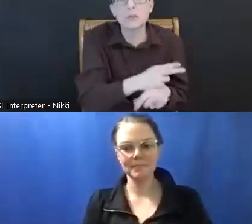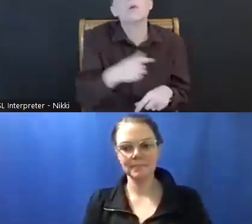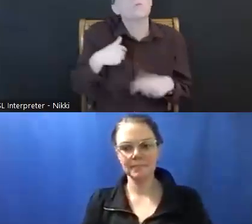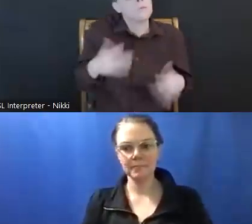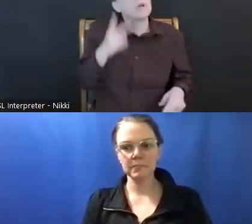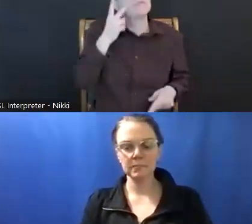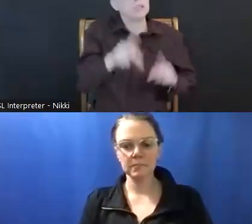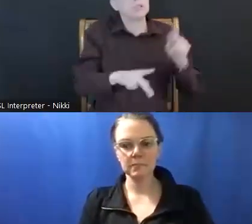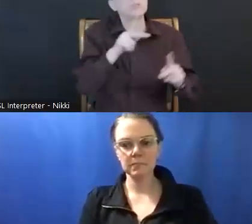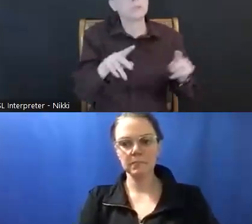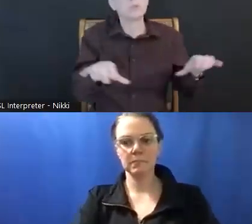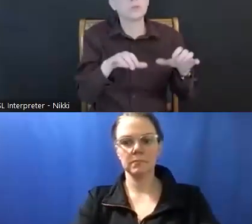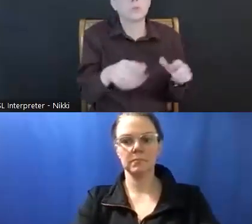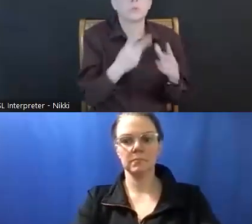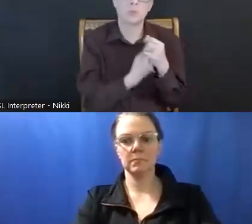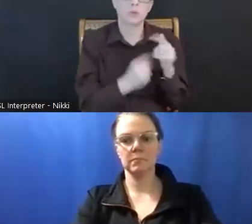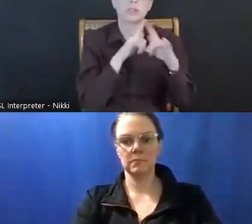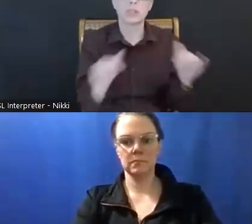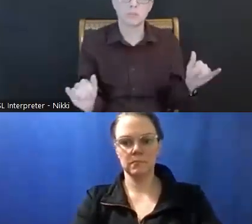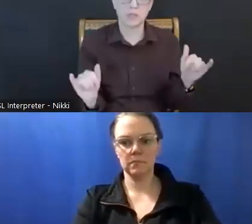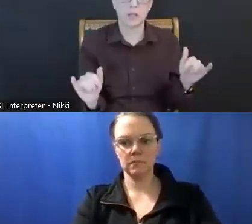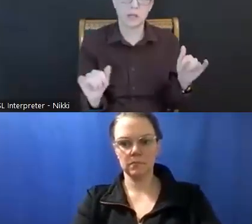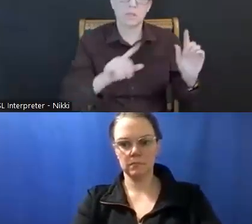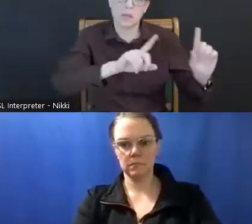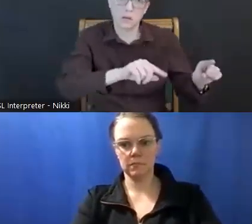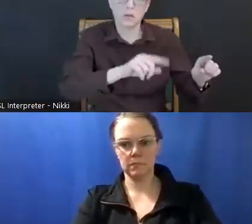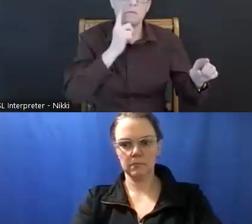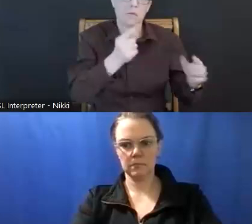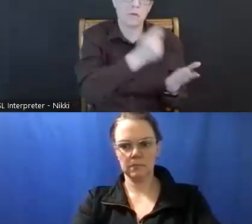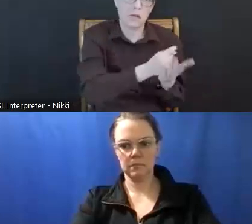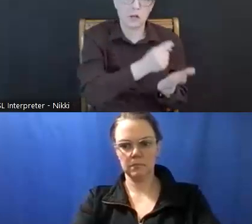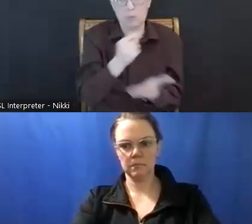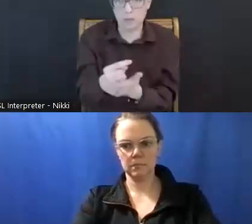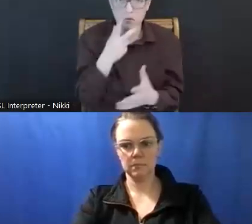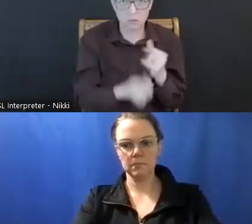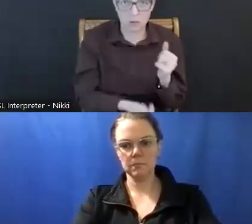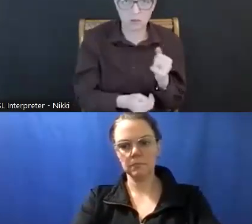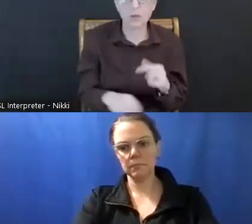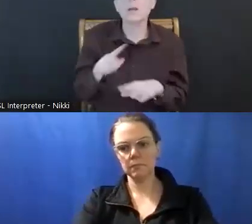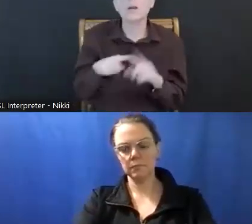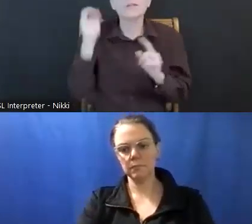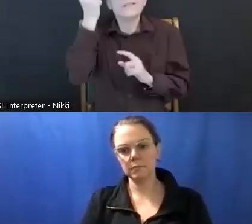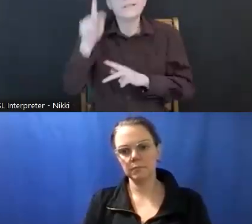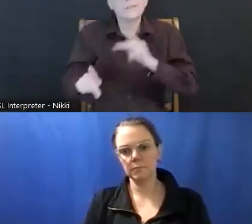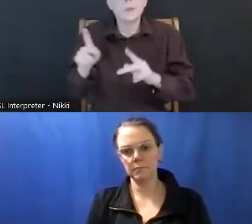time. But certainly for people who are having significant depression symptoms,